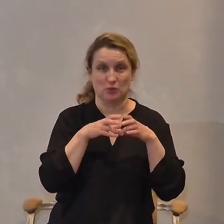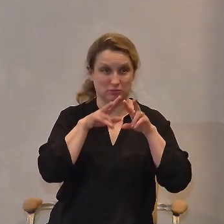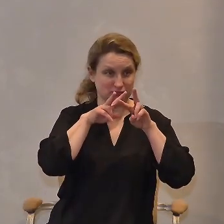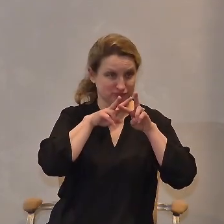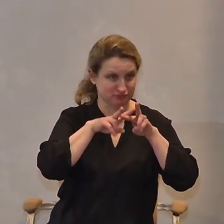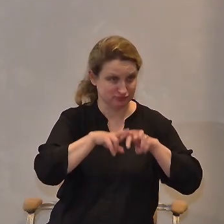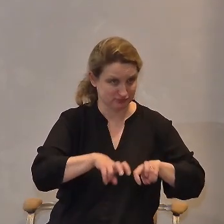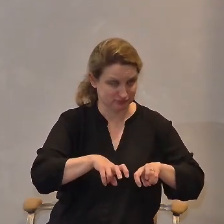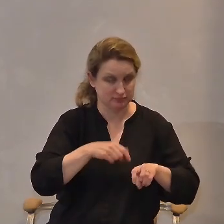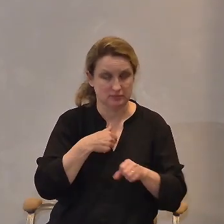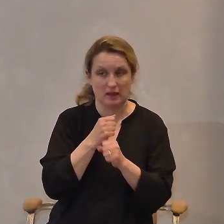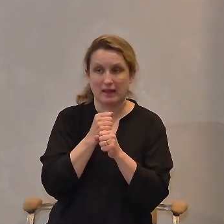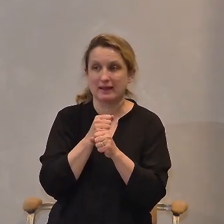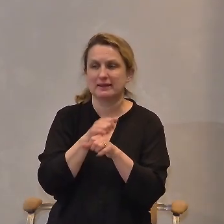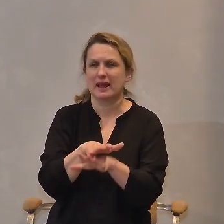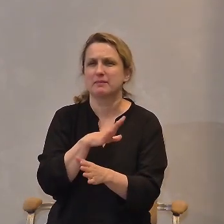the